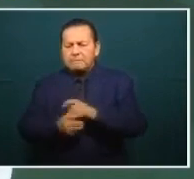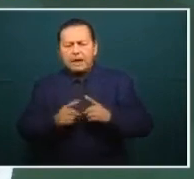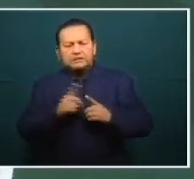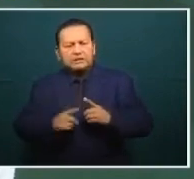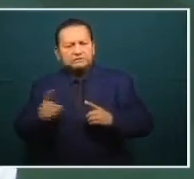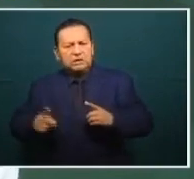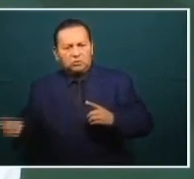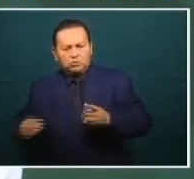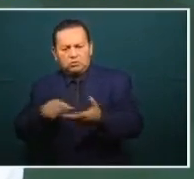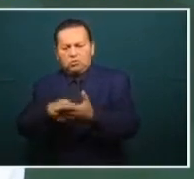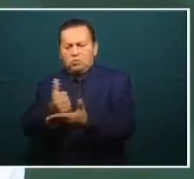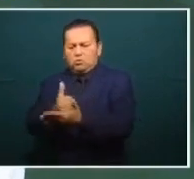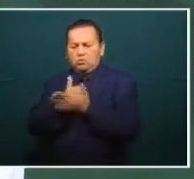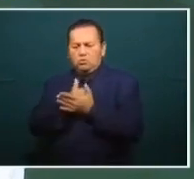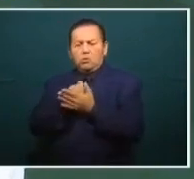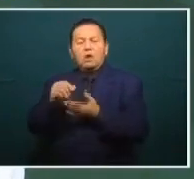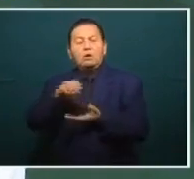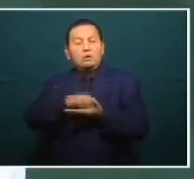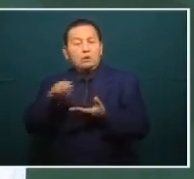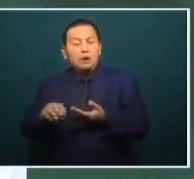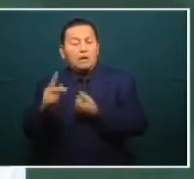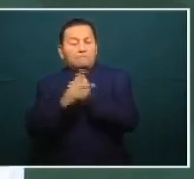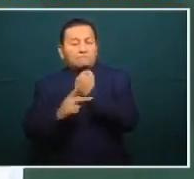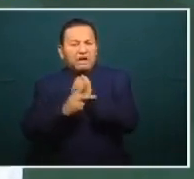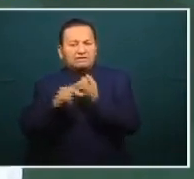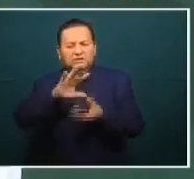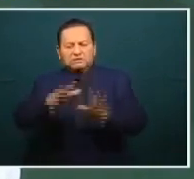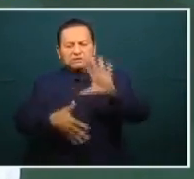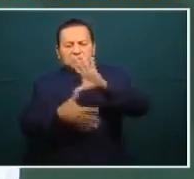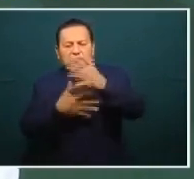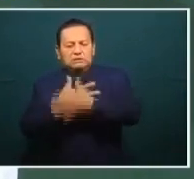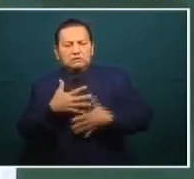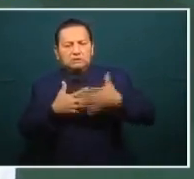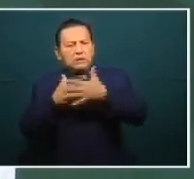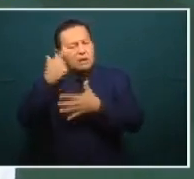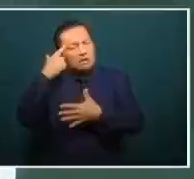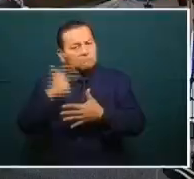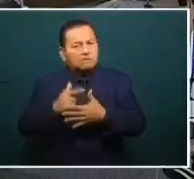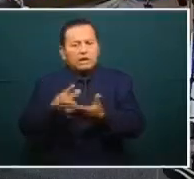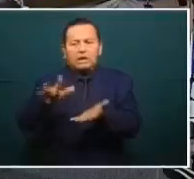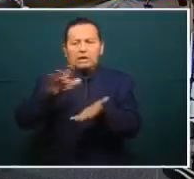programs of development in the